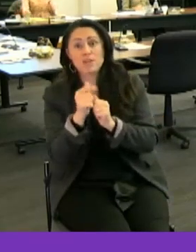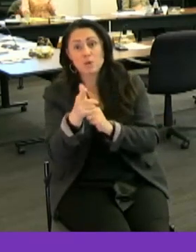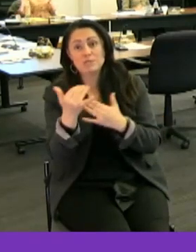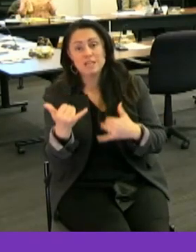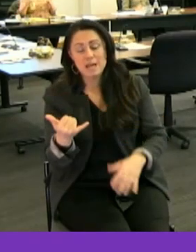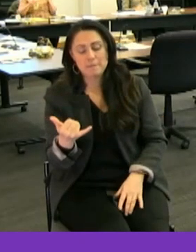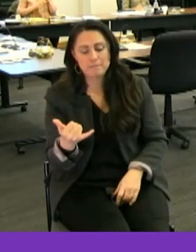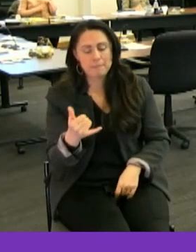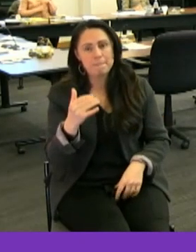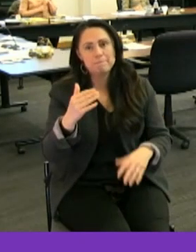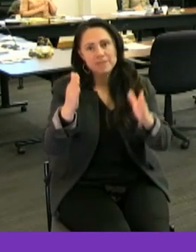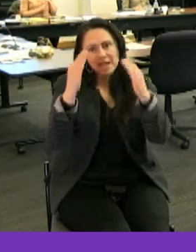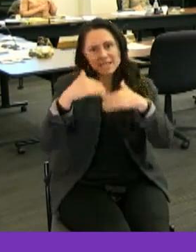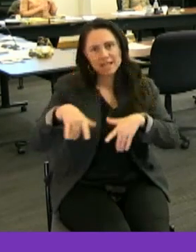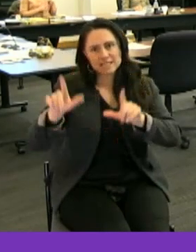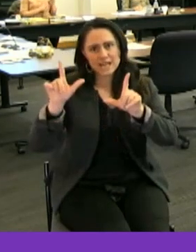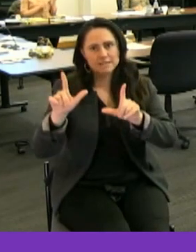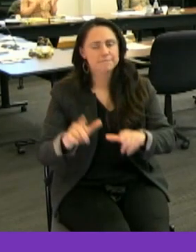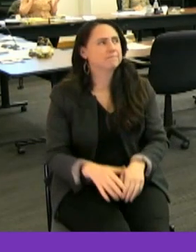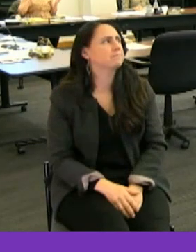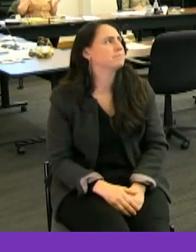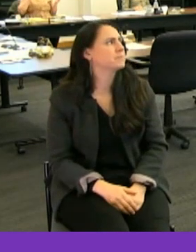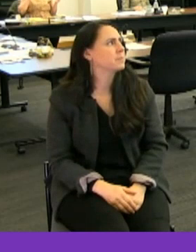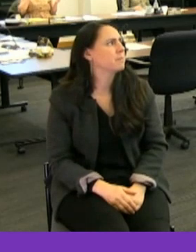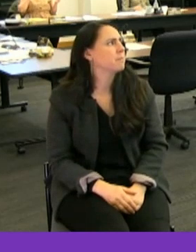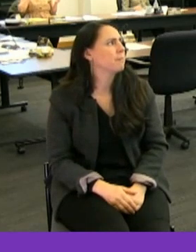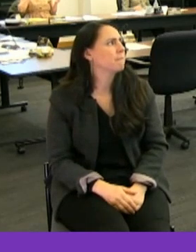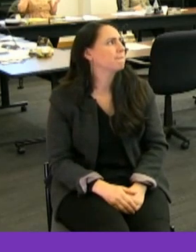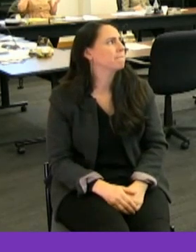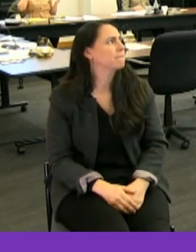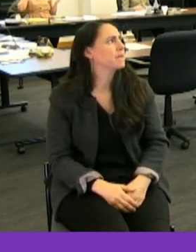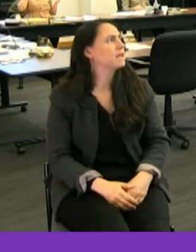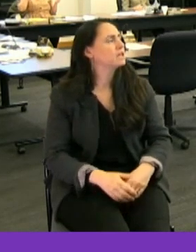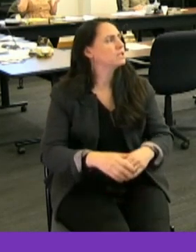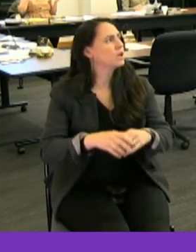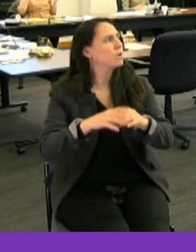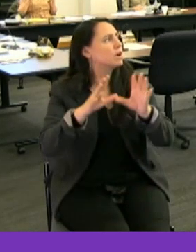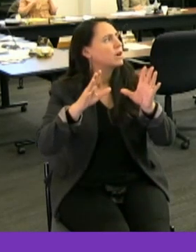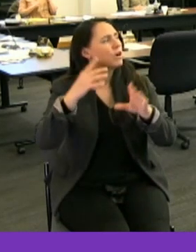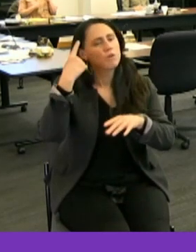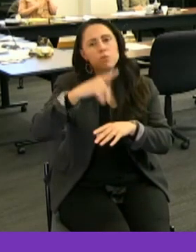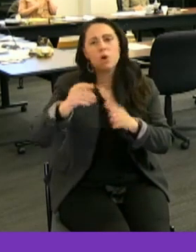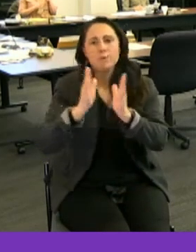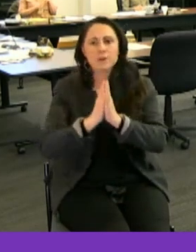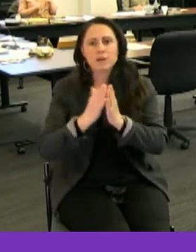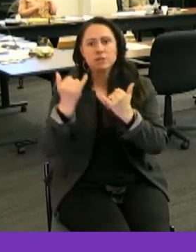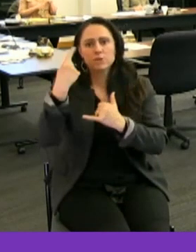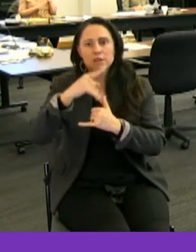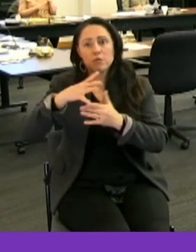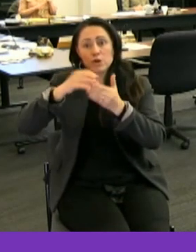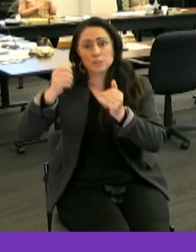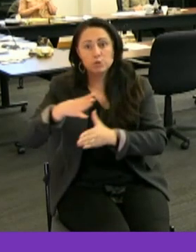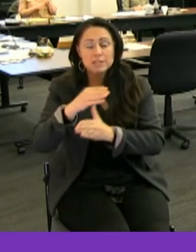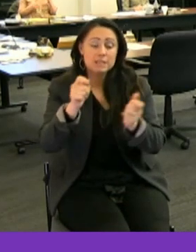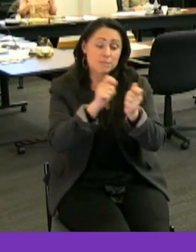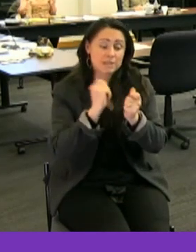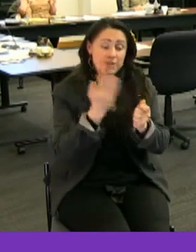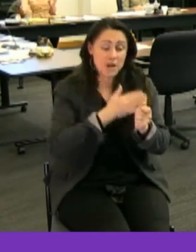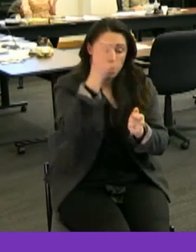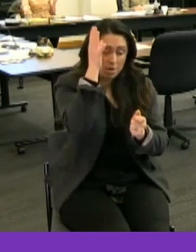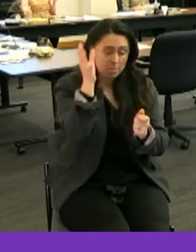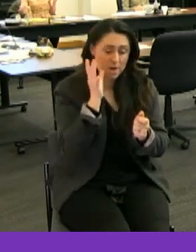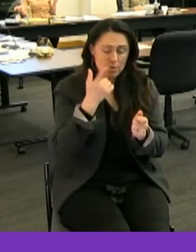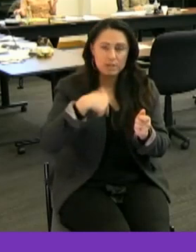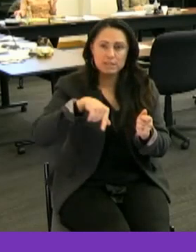today. Next slide, please, Jim. So per your request, currently for our students and specifically our parents,